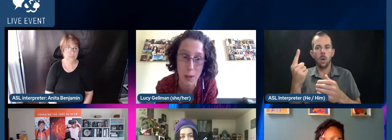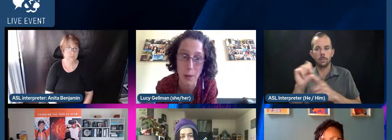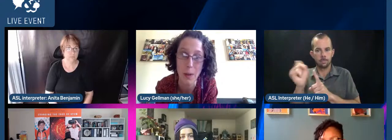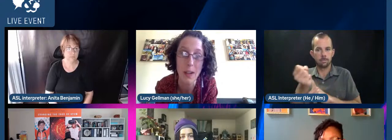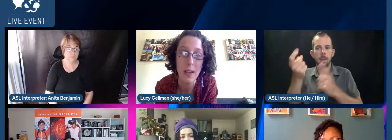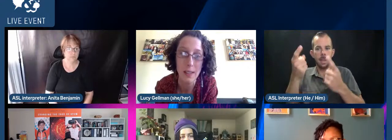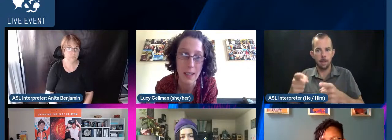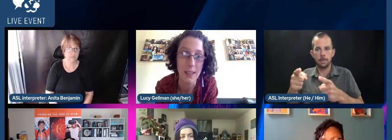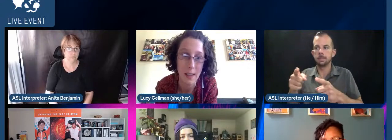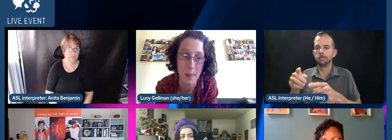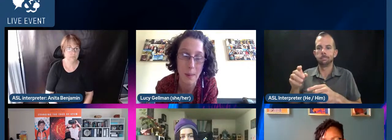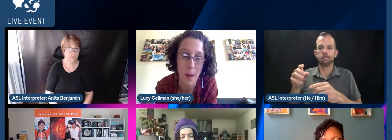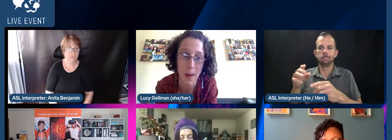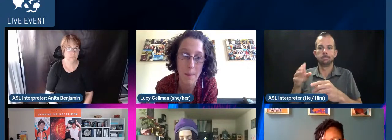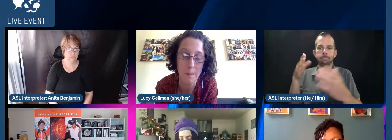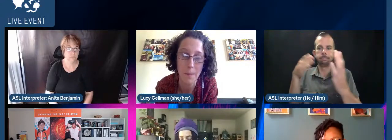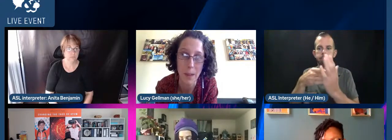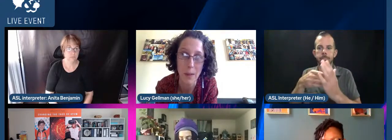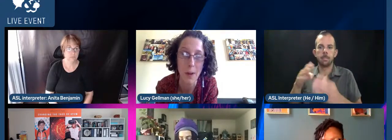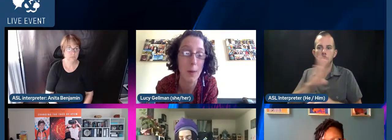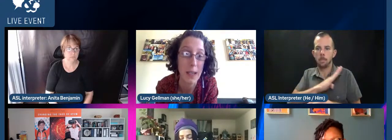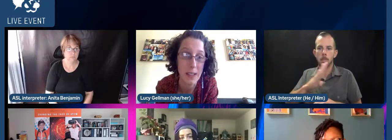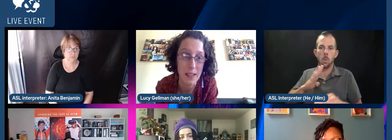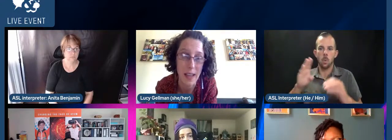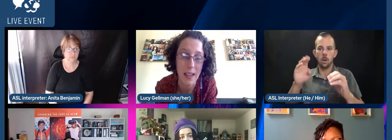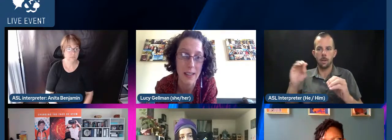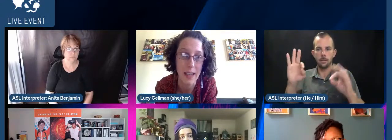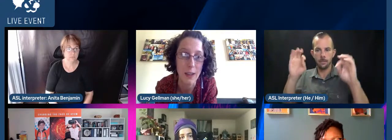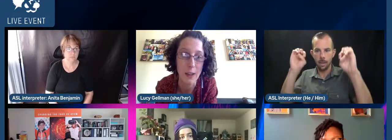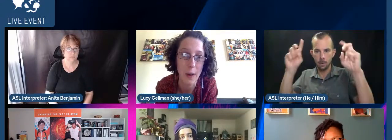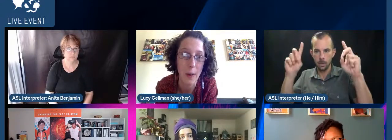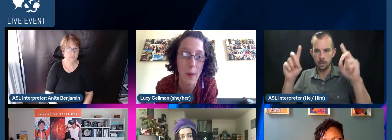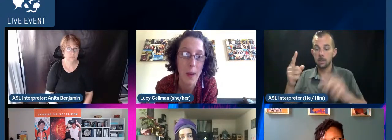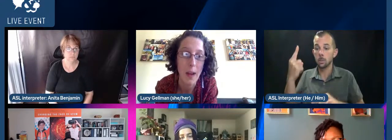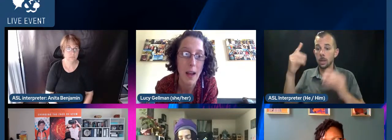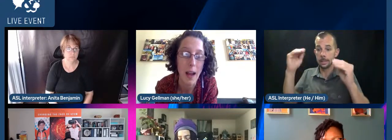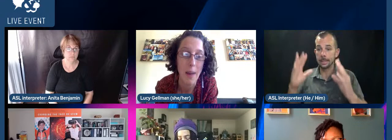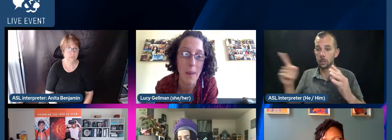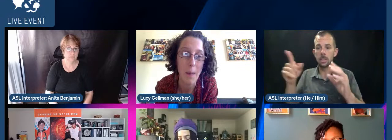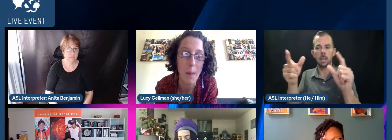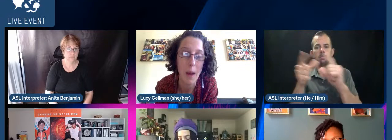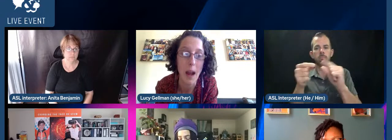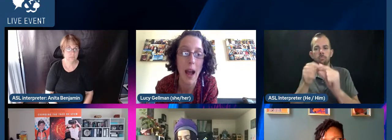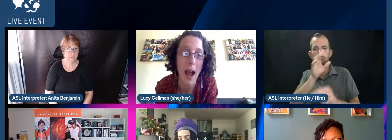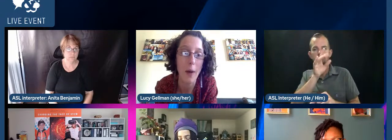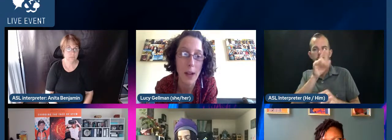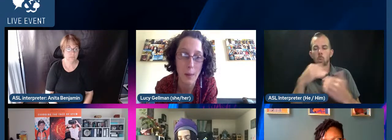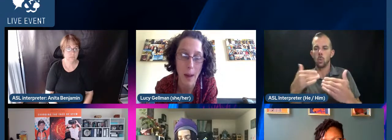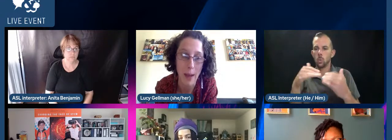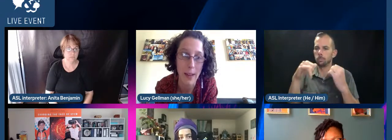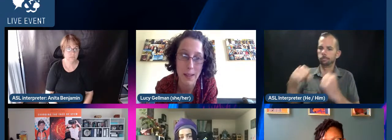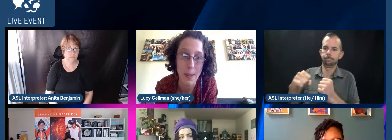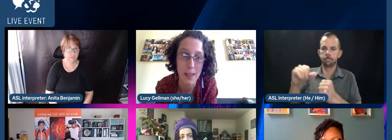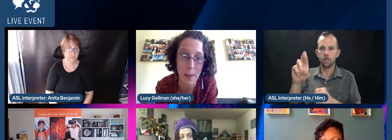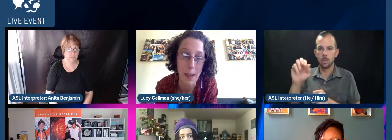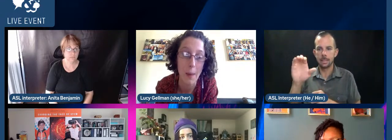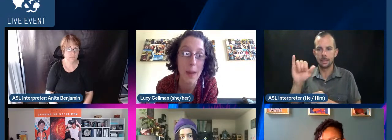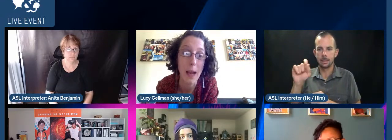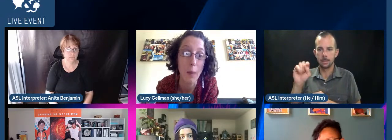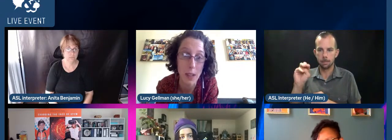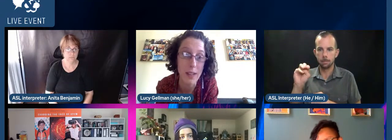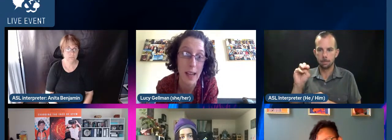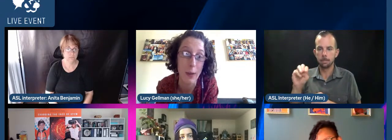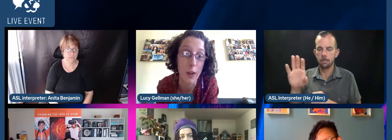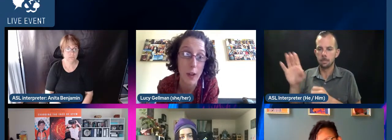was a teacher who said some very racist things. And so how can allies be stepping